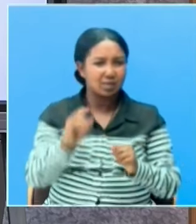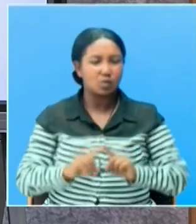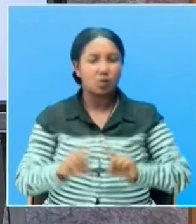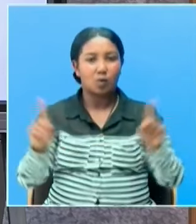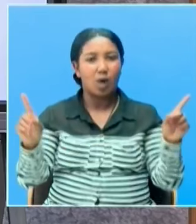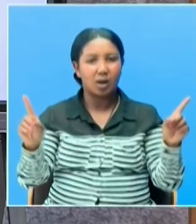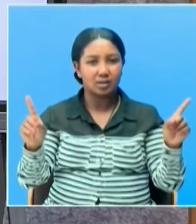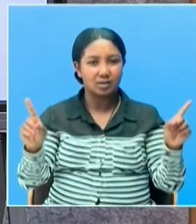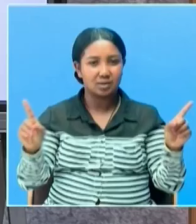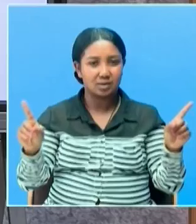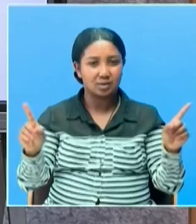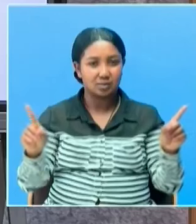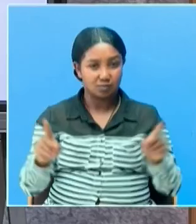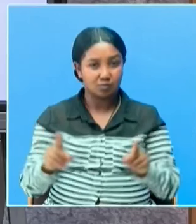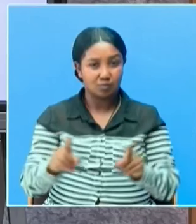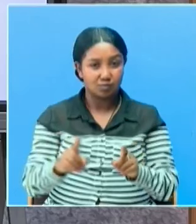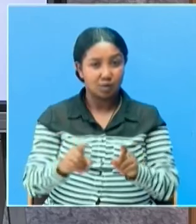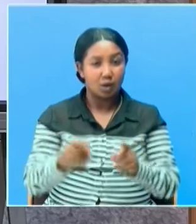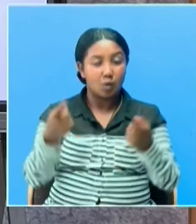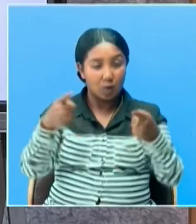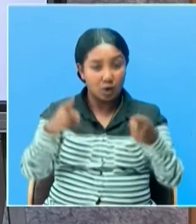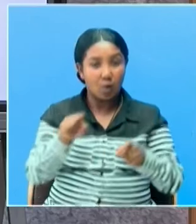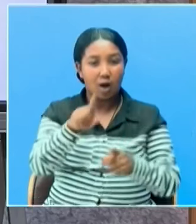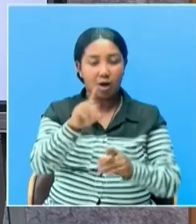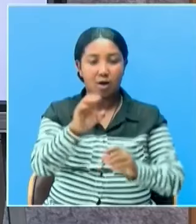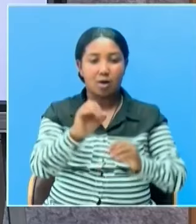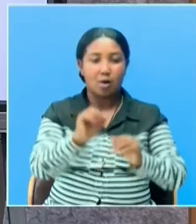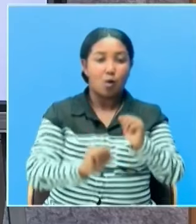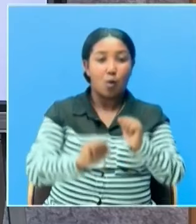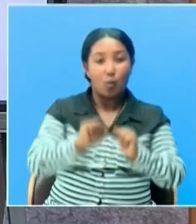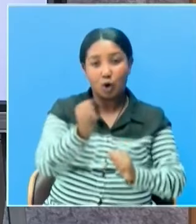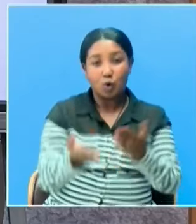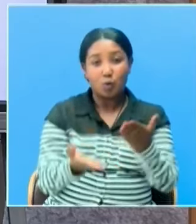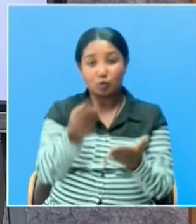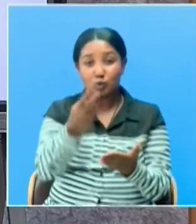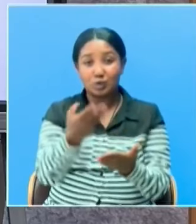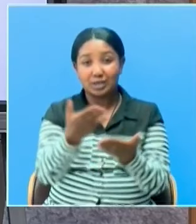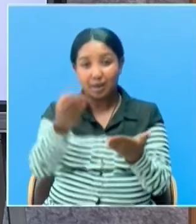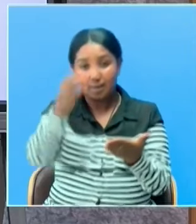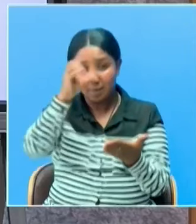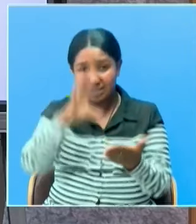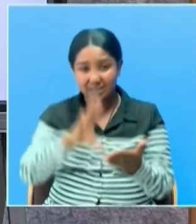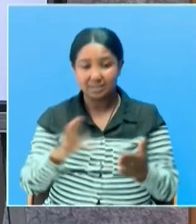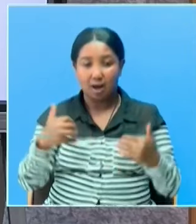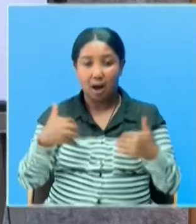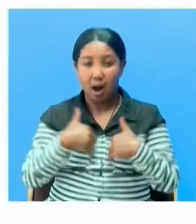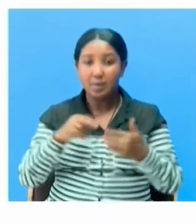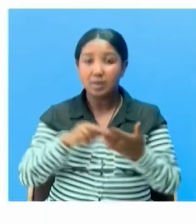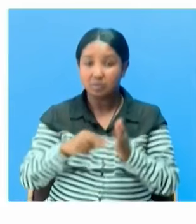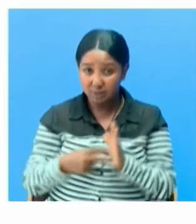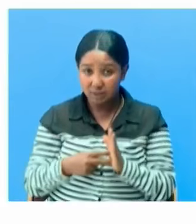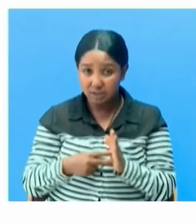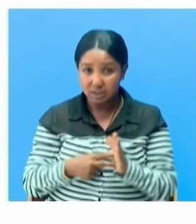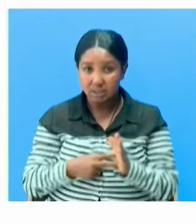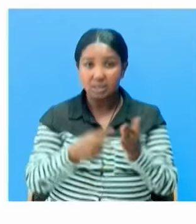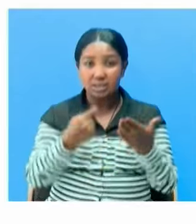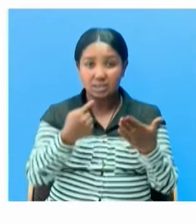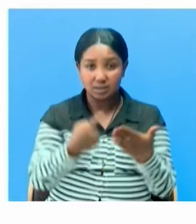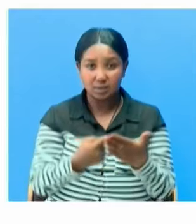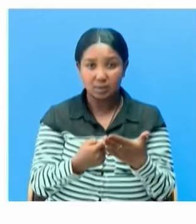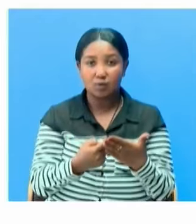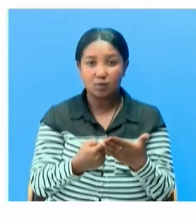Come on here, student. When you are comparing two things, persons, animals means in respect of